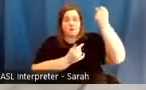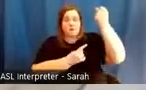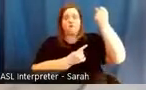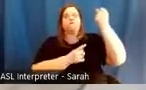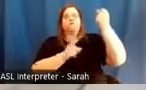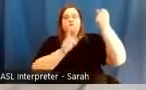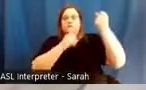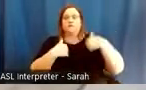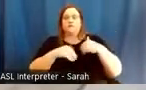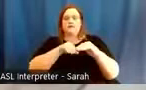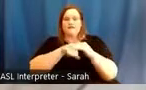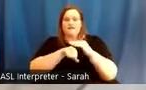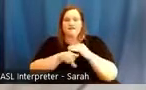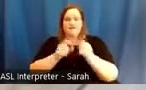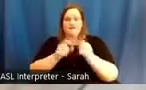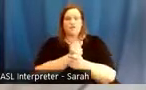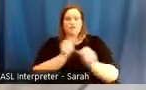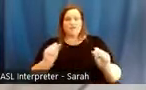to safe and stable housing.